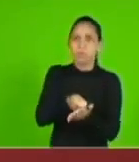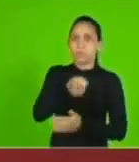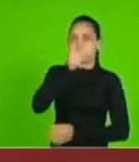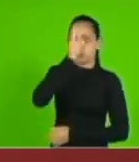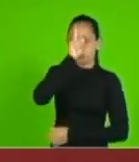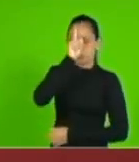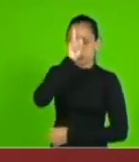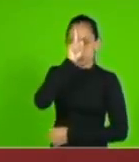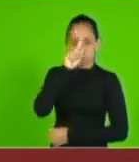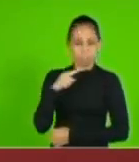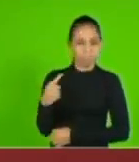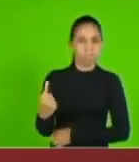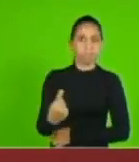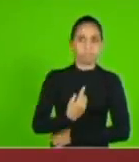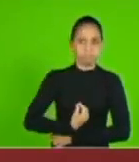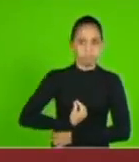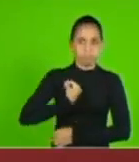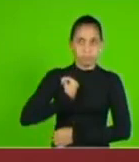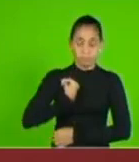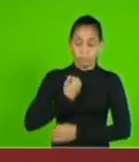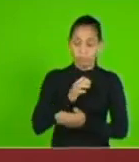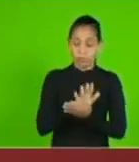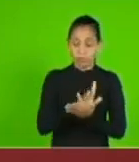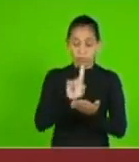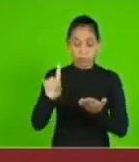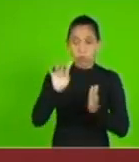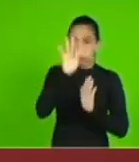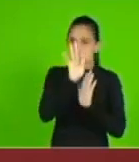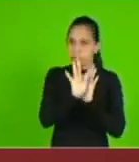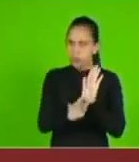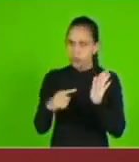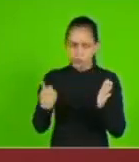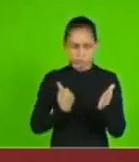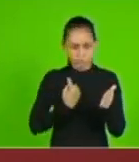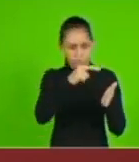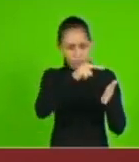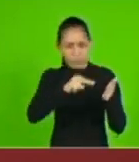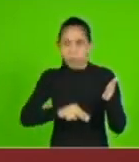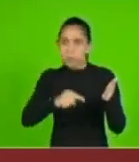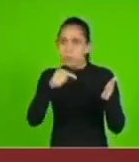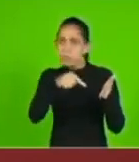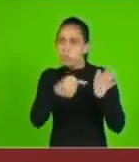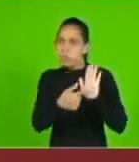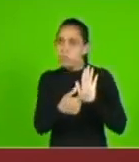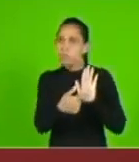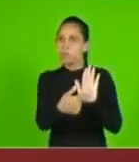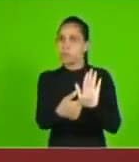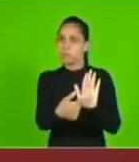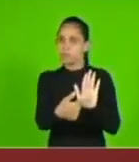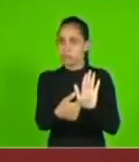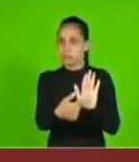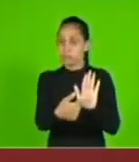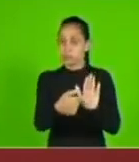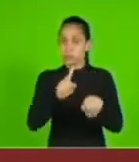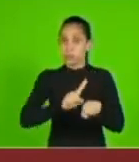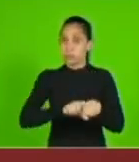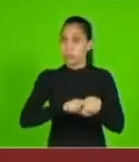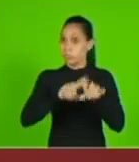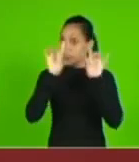day. And the text that we read speaks of a special moment.